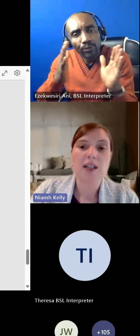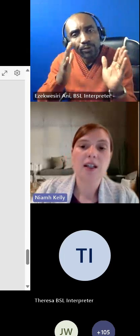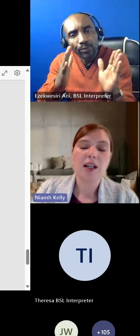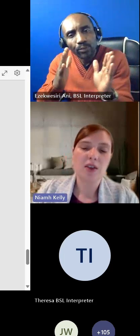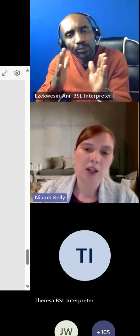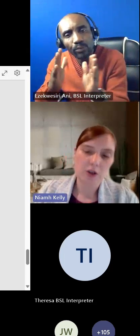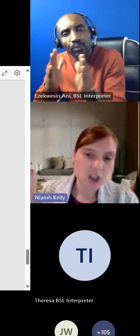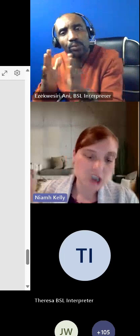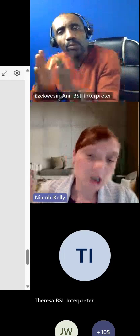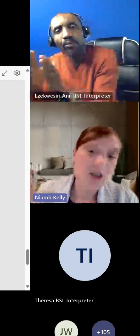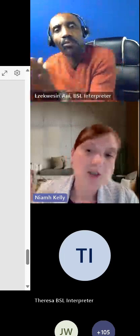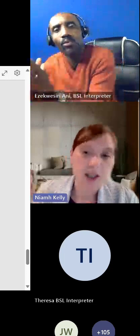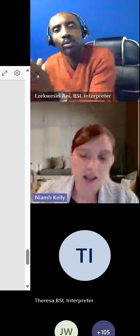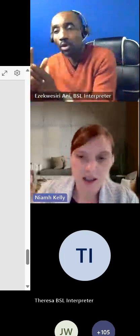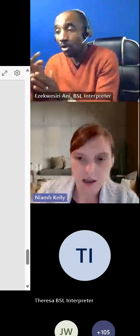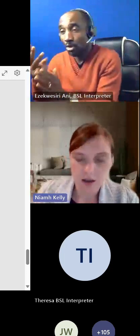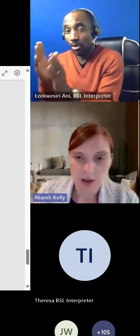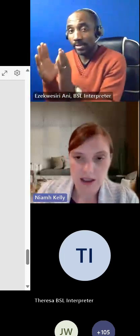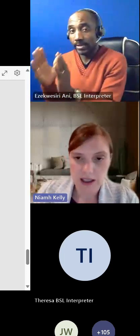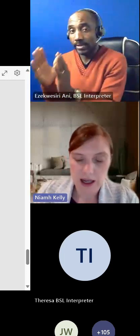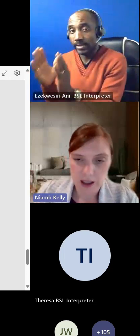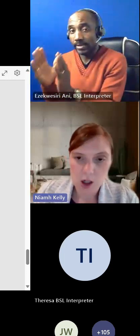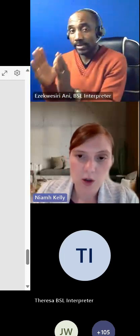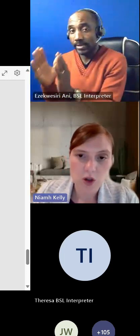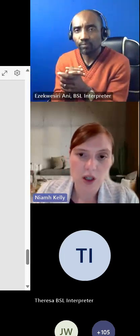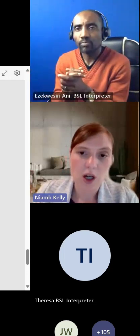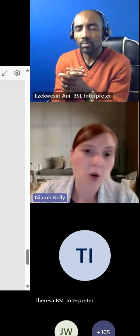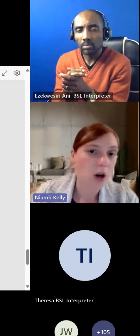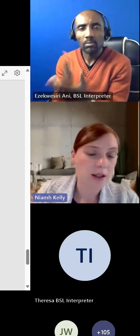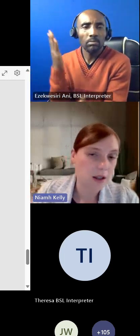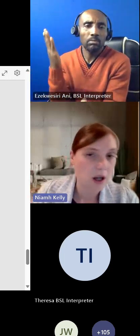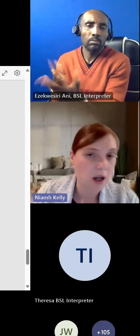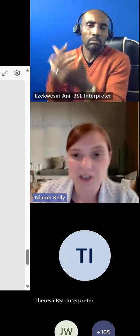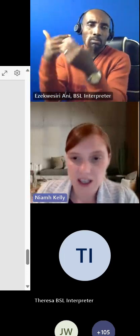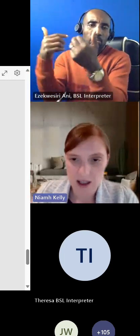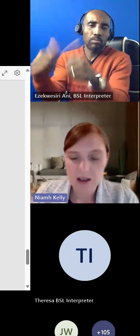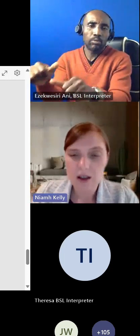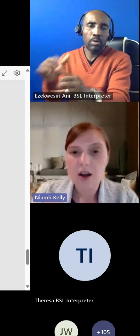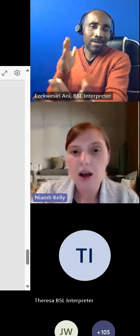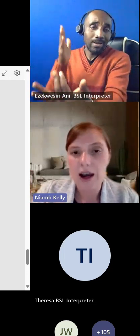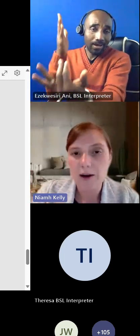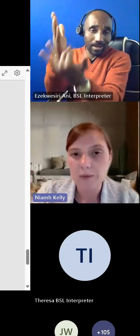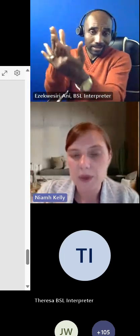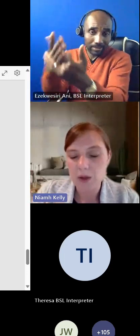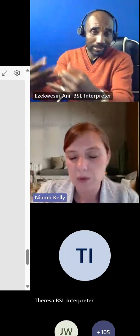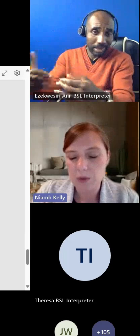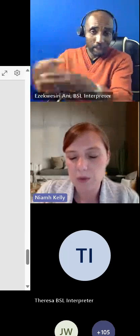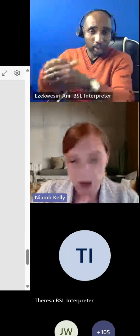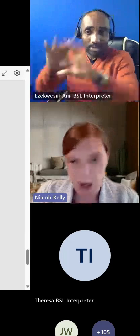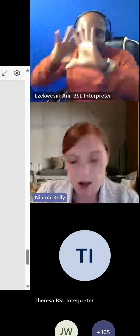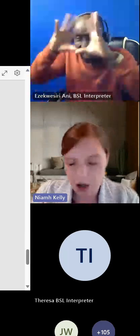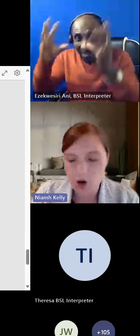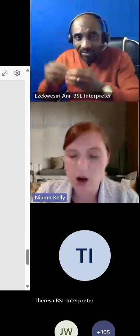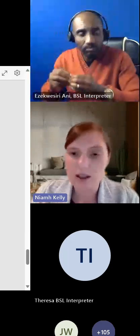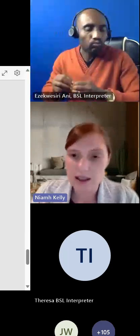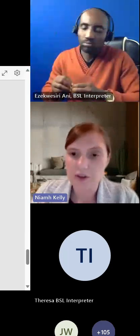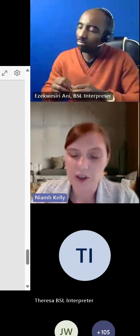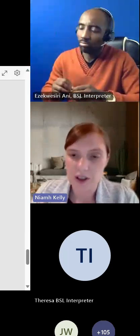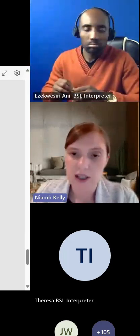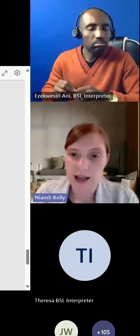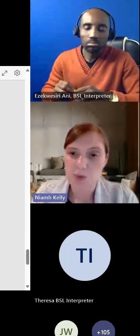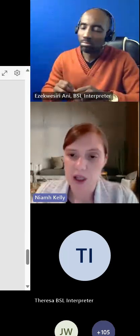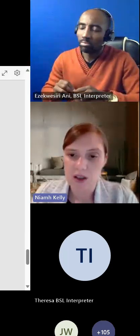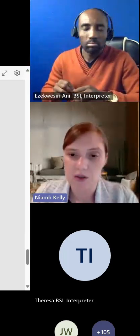stage 3, in that you're achieving accessibility and inclusion across not everything, but